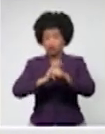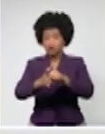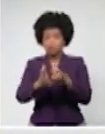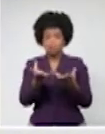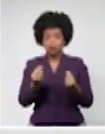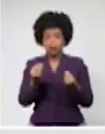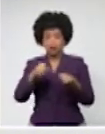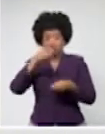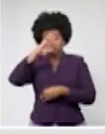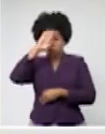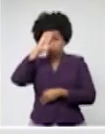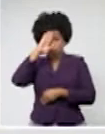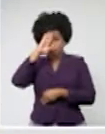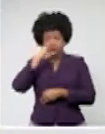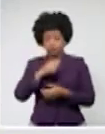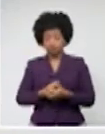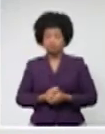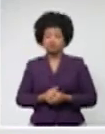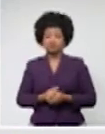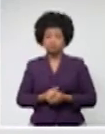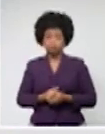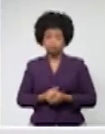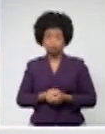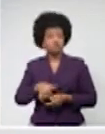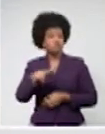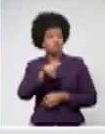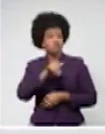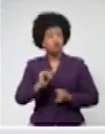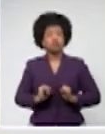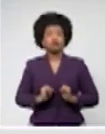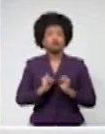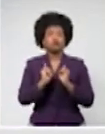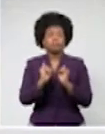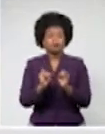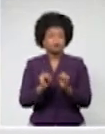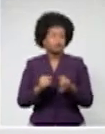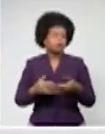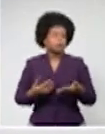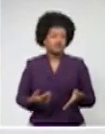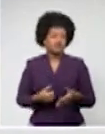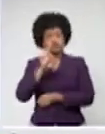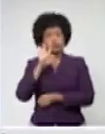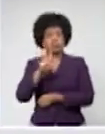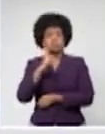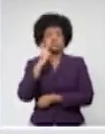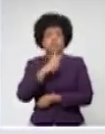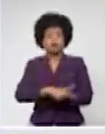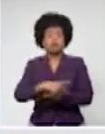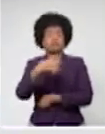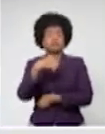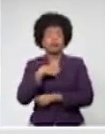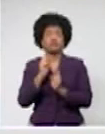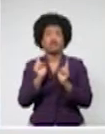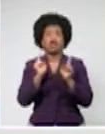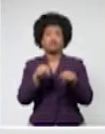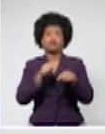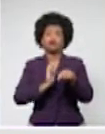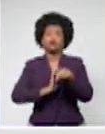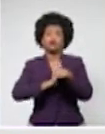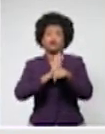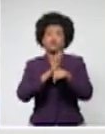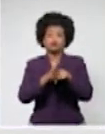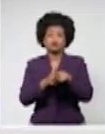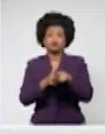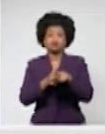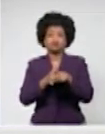these measures will lead to the implementation of a new set of measures in the following days. For the global outlook, the current